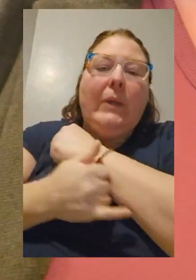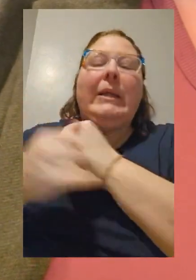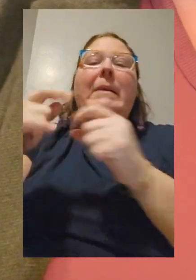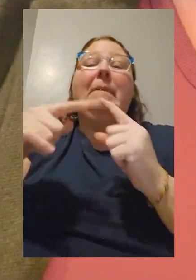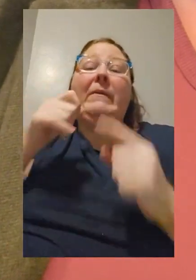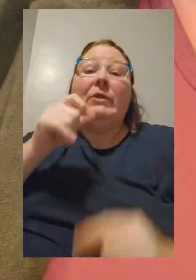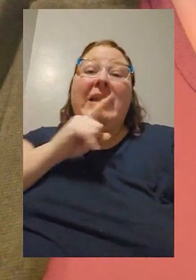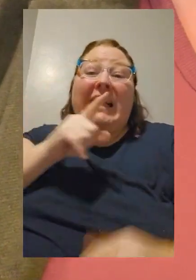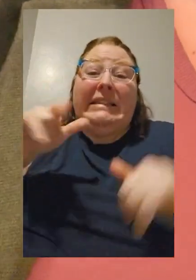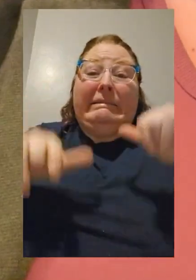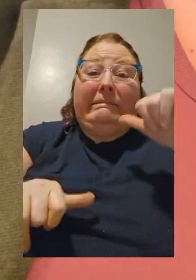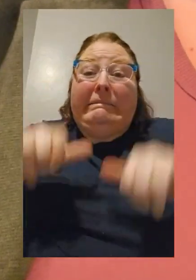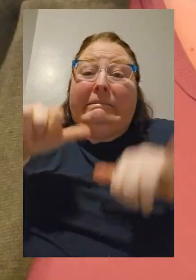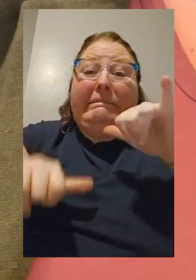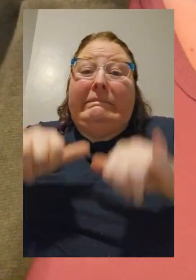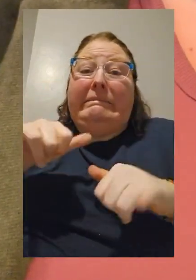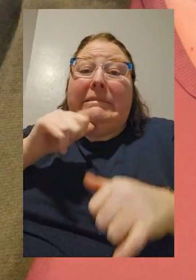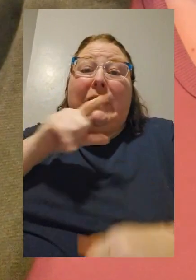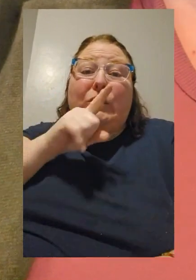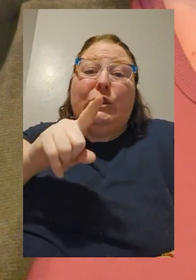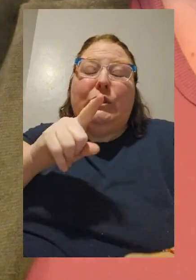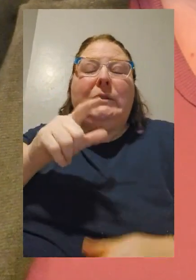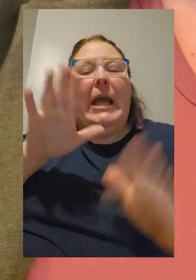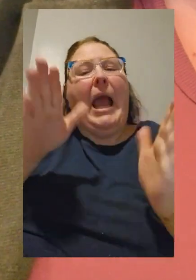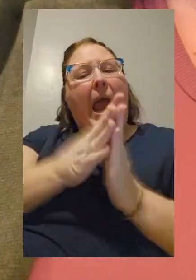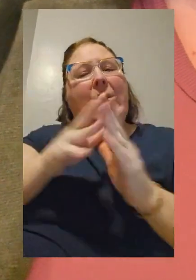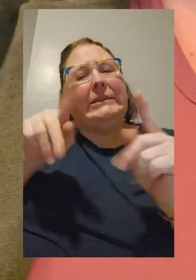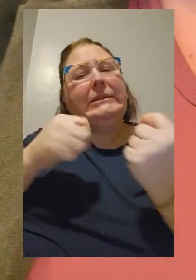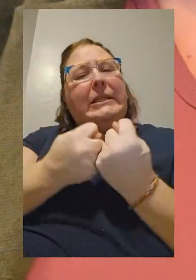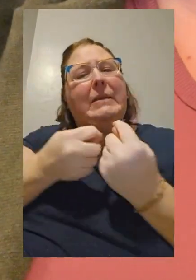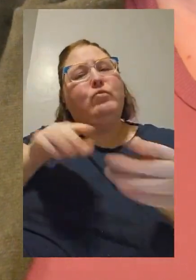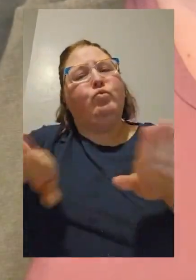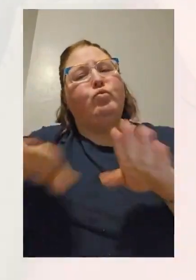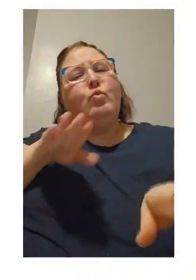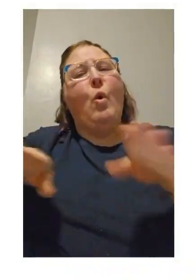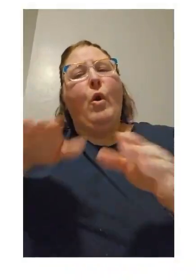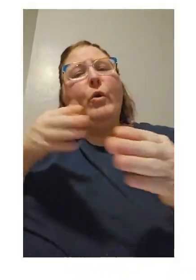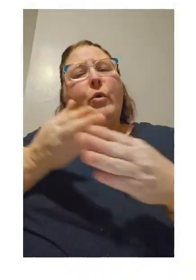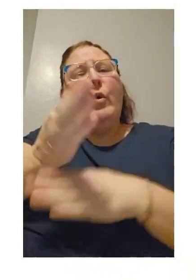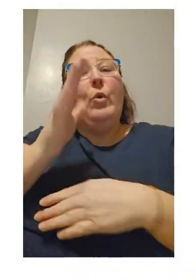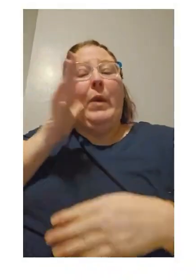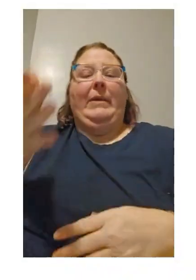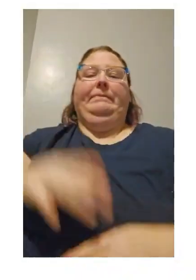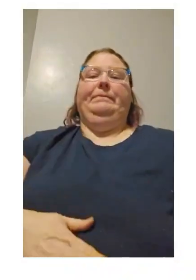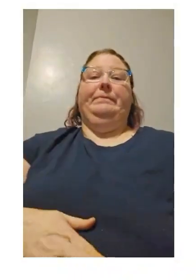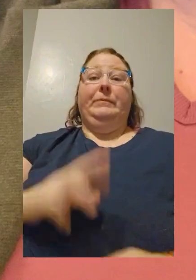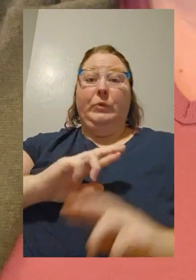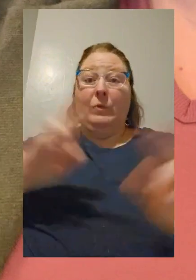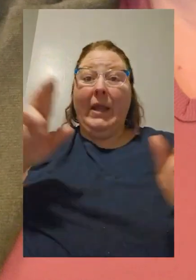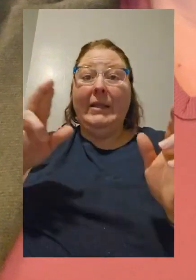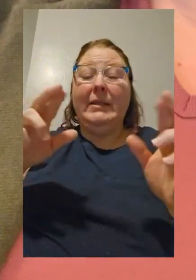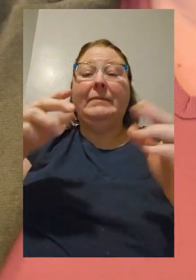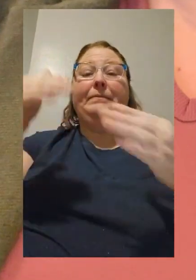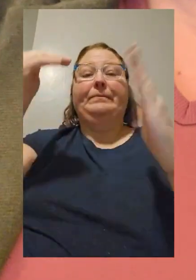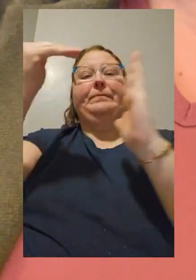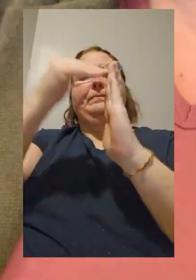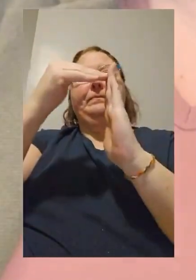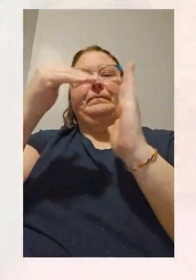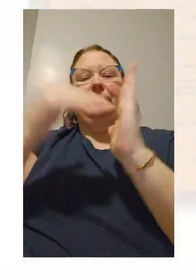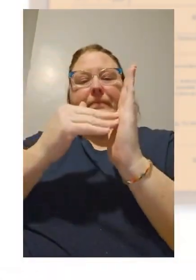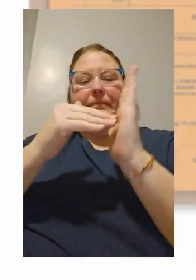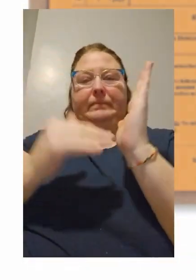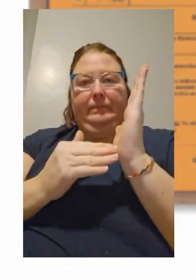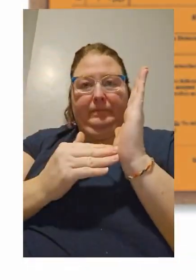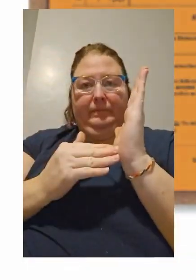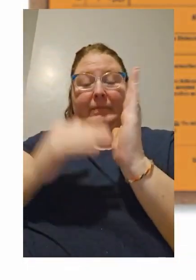county seats, etc. If you're not sure, just check in with the team. We'll walk you through it. All right, let's break it down. The